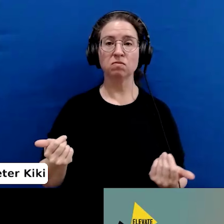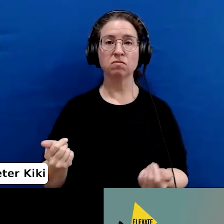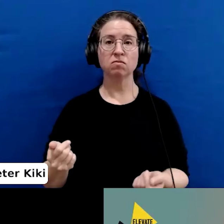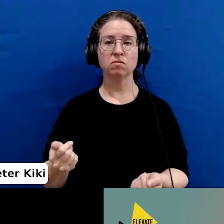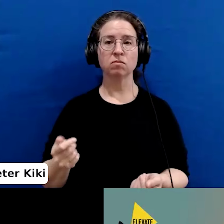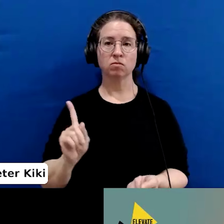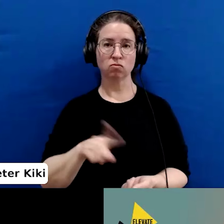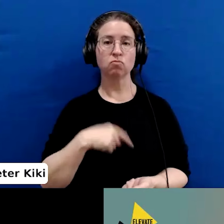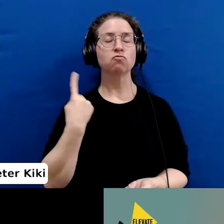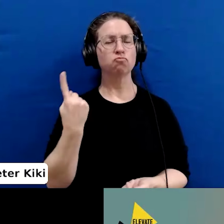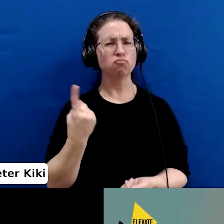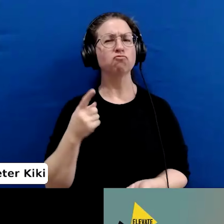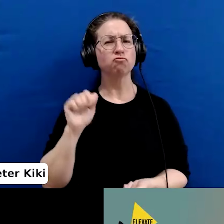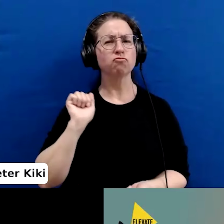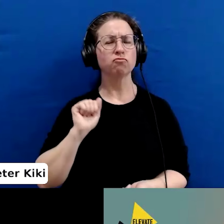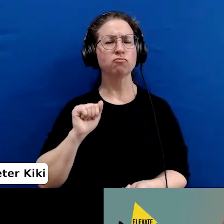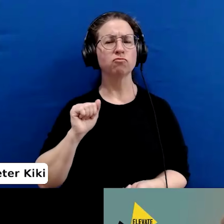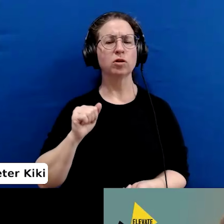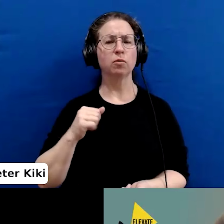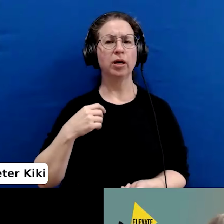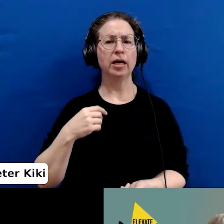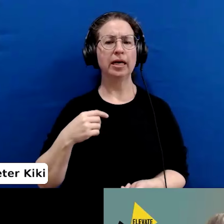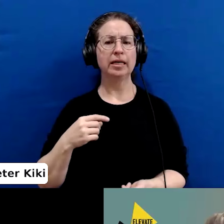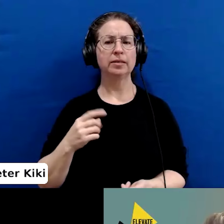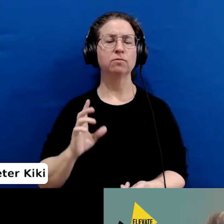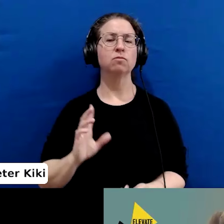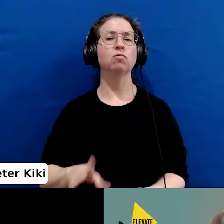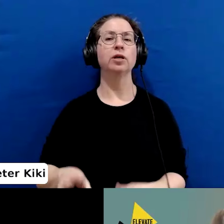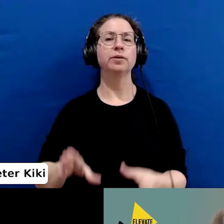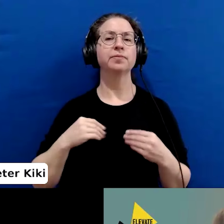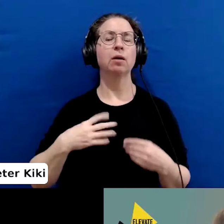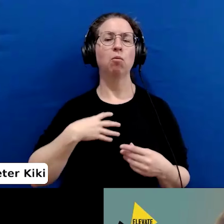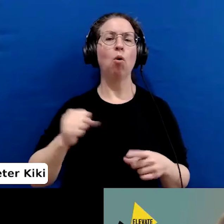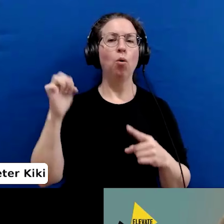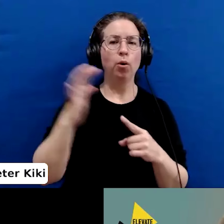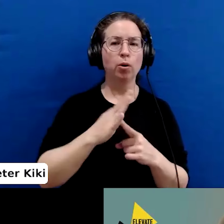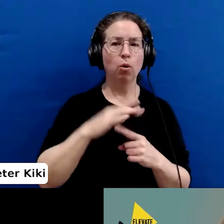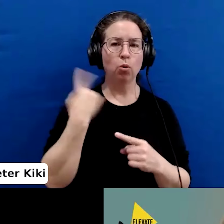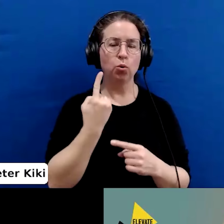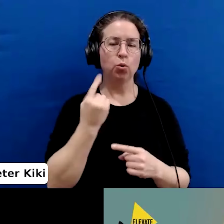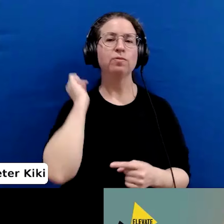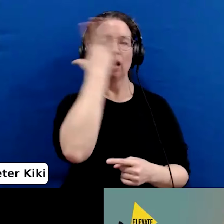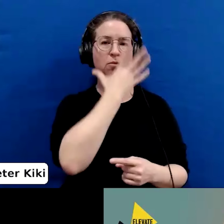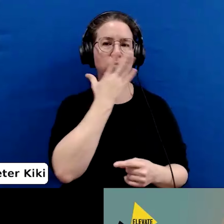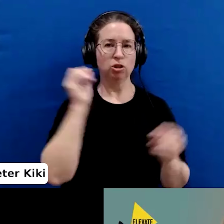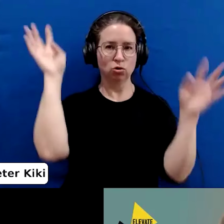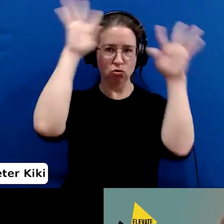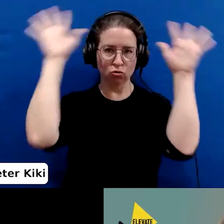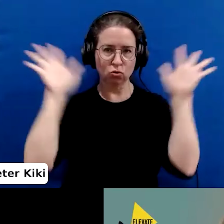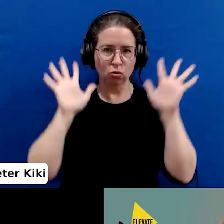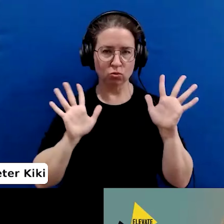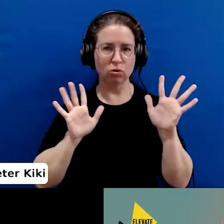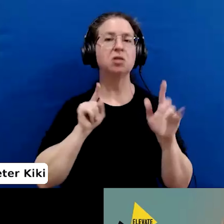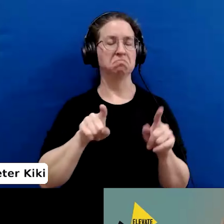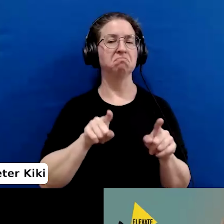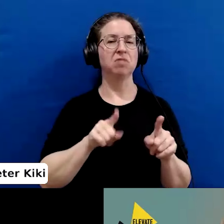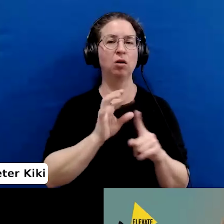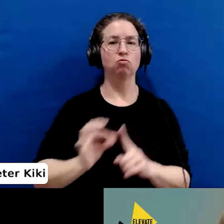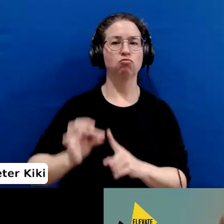we do prioritize applications from Aboriginal and Torres Strait Islander applicants. But beyond